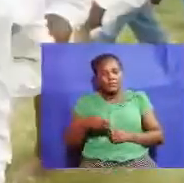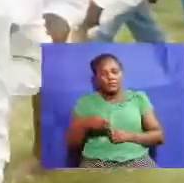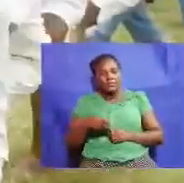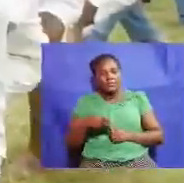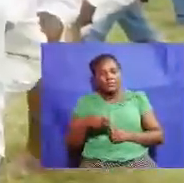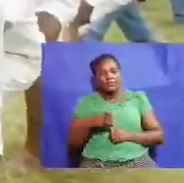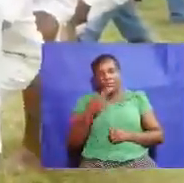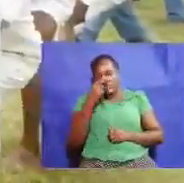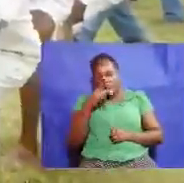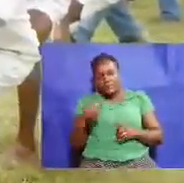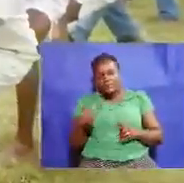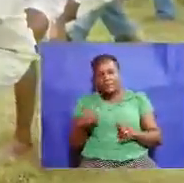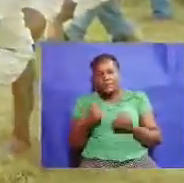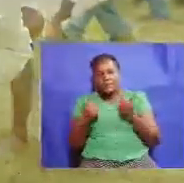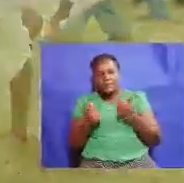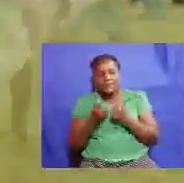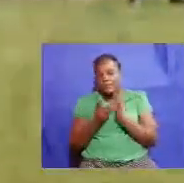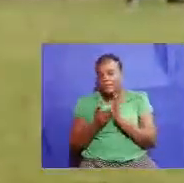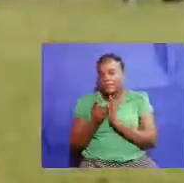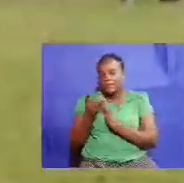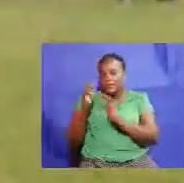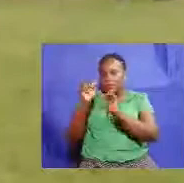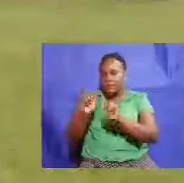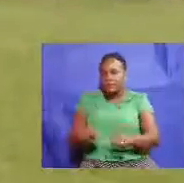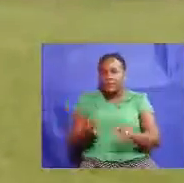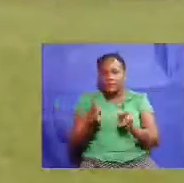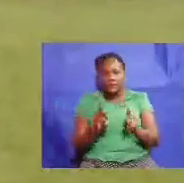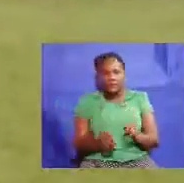The H4P National Interschools Disability Fund